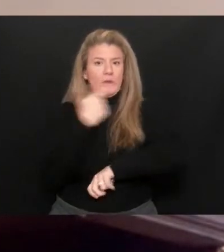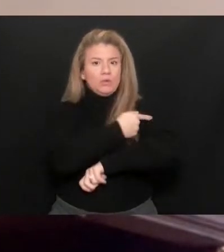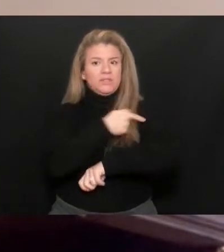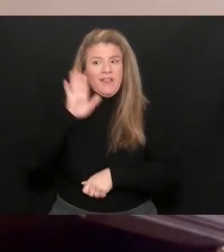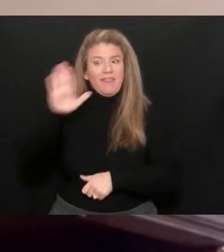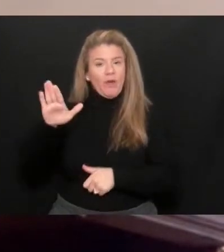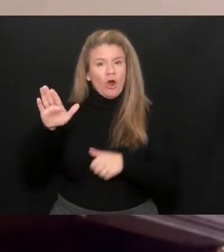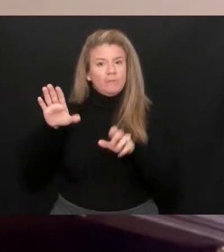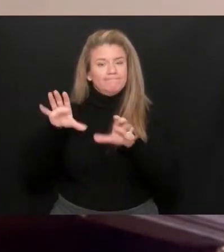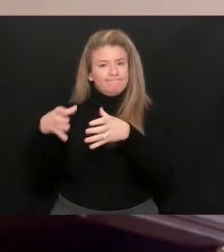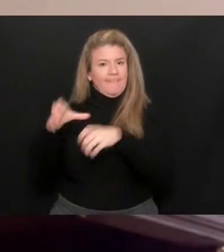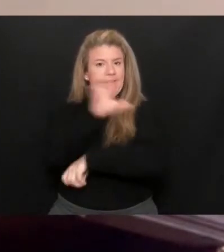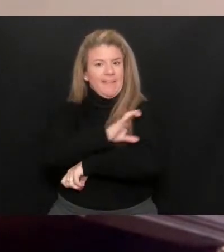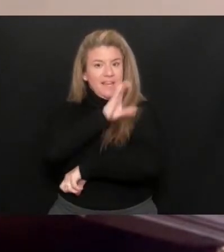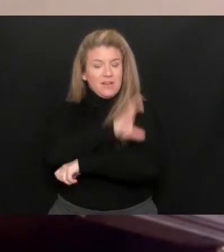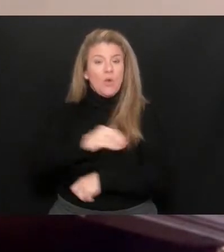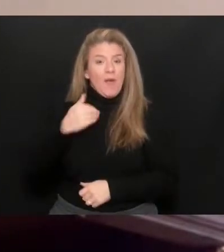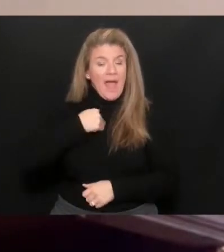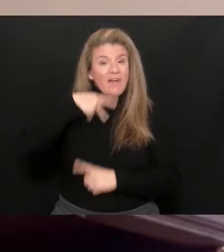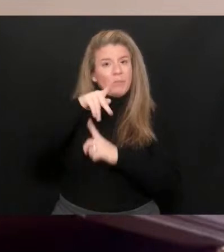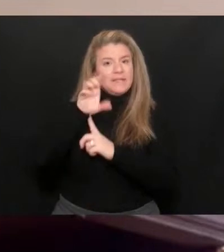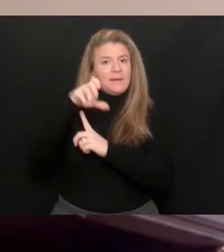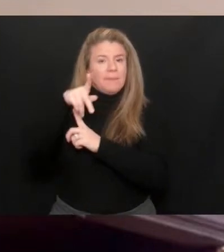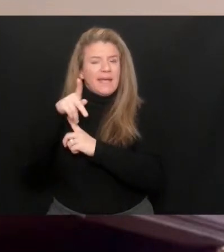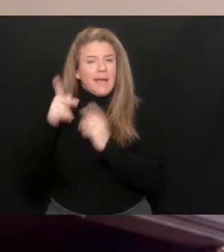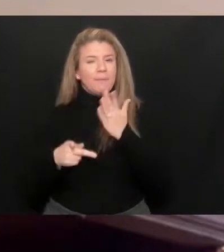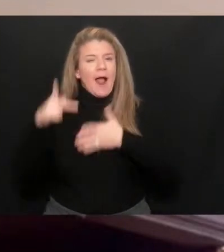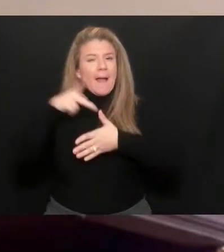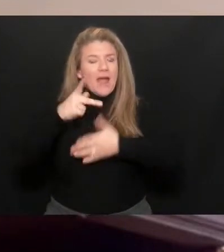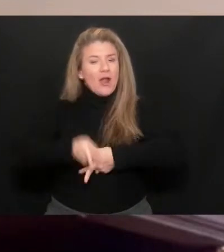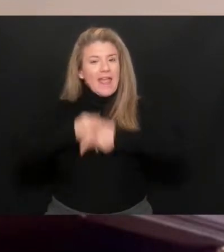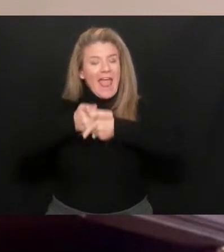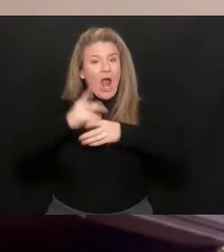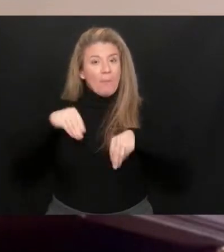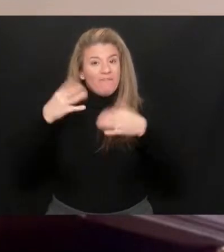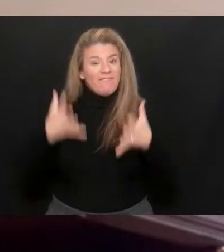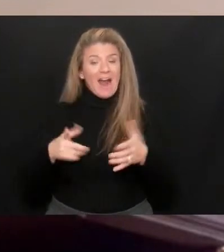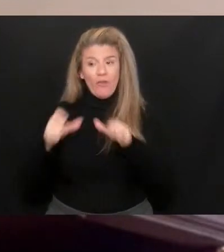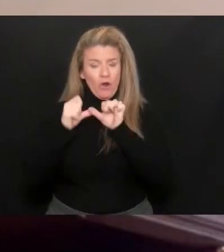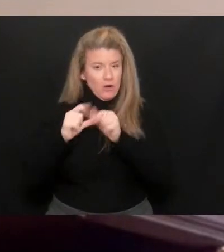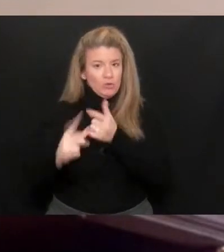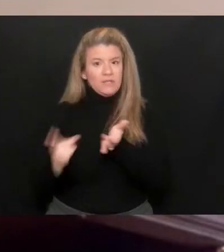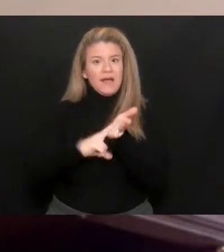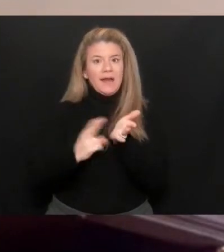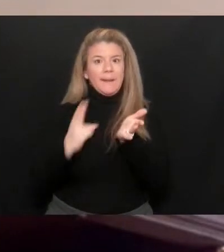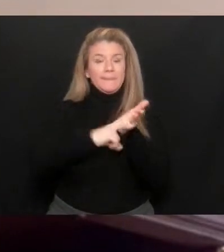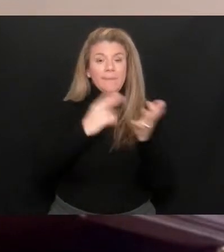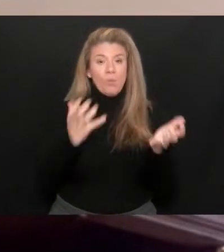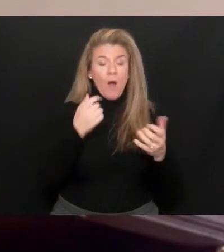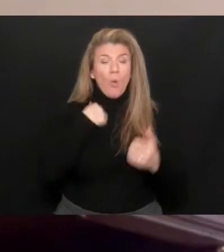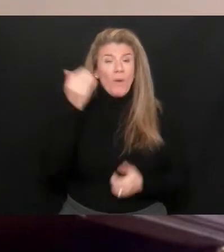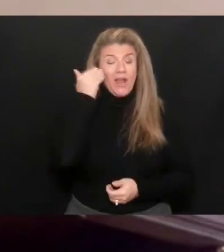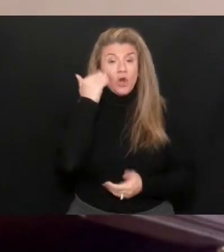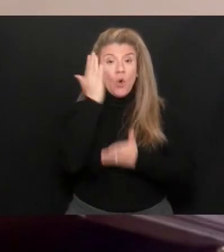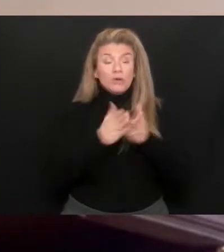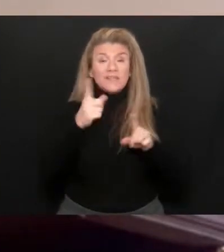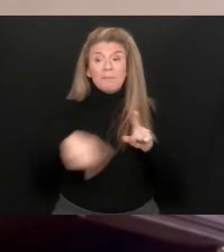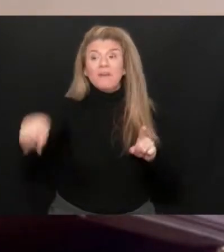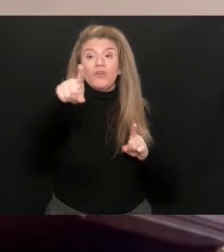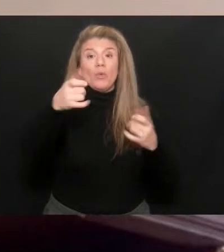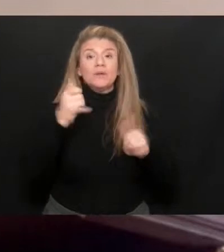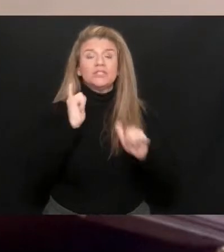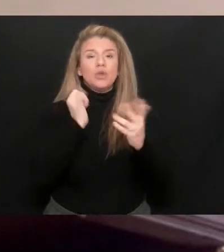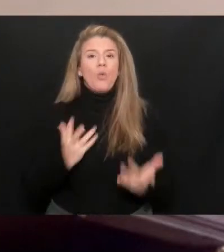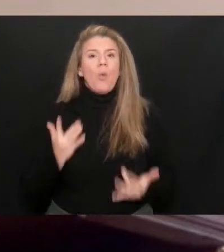practices. We have primary care providers continuing to sign up. We know that there are people out there still waiting to make